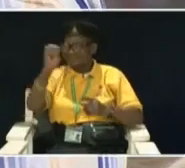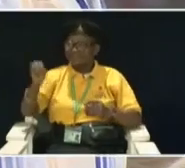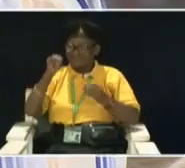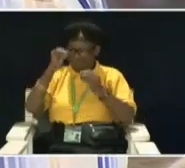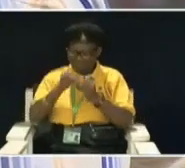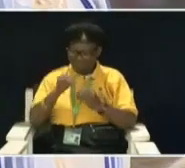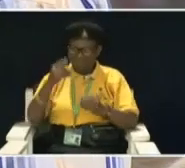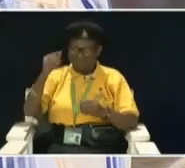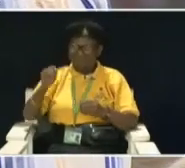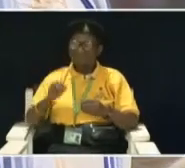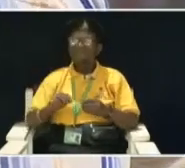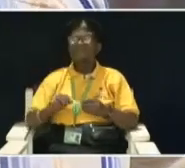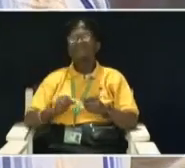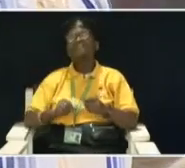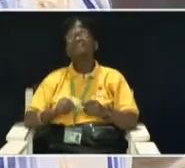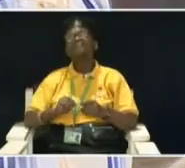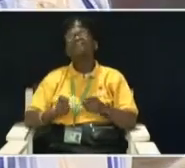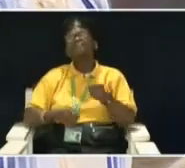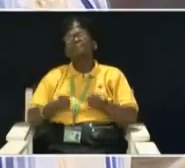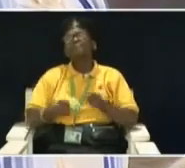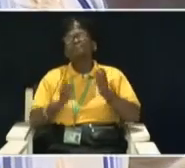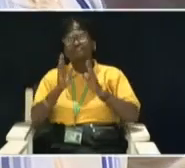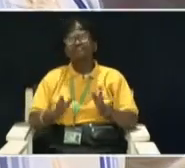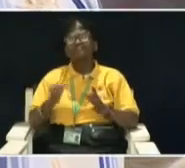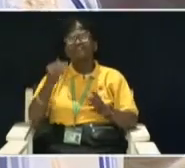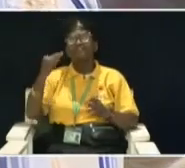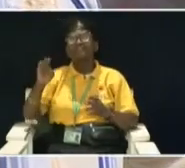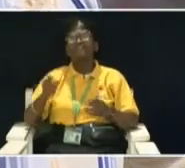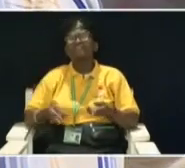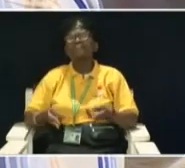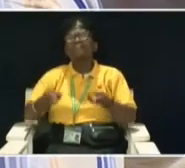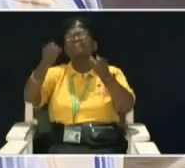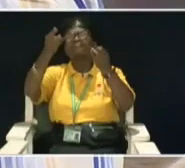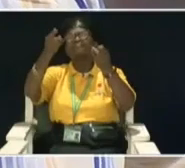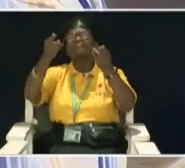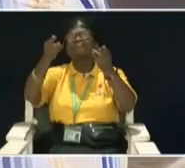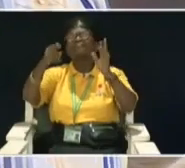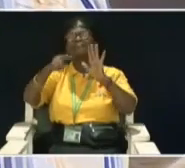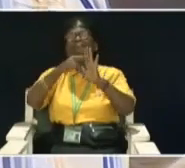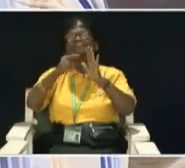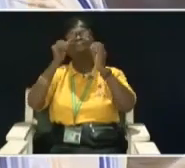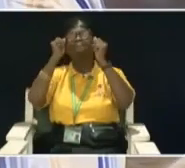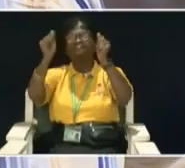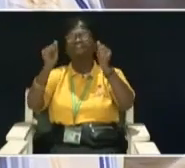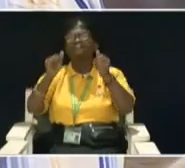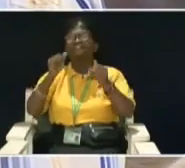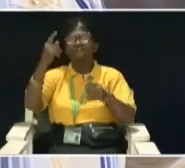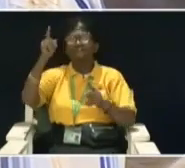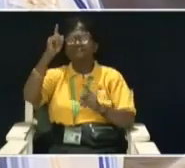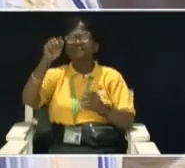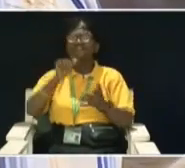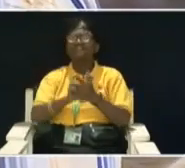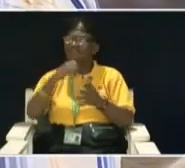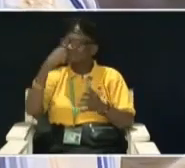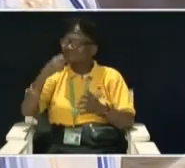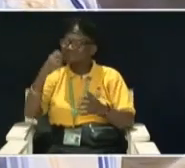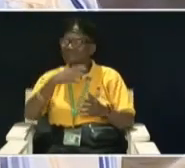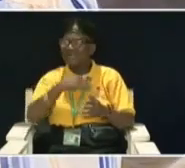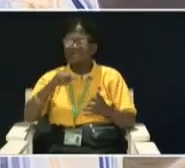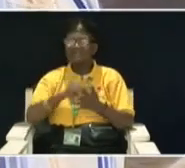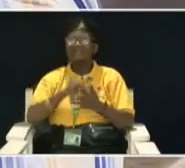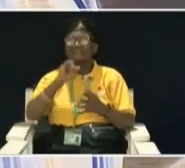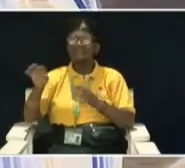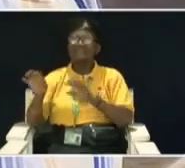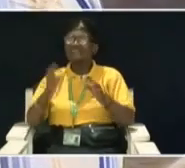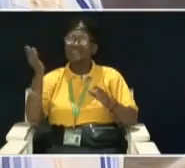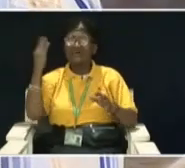the controller of resurrection power, the one who speaks and it is done,